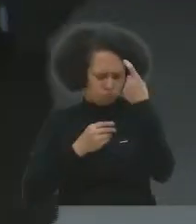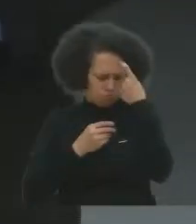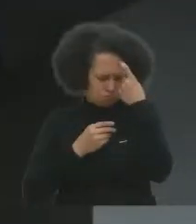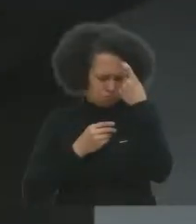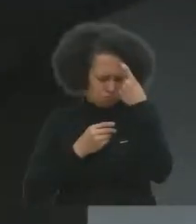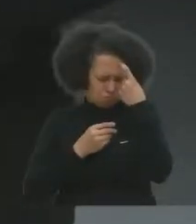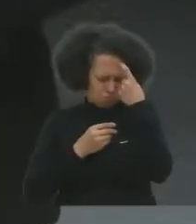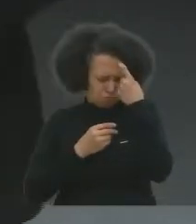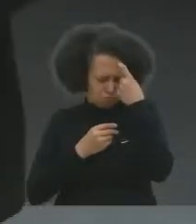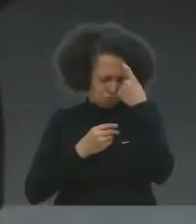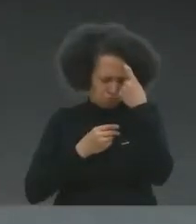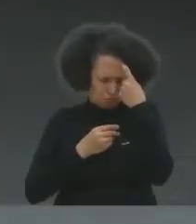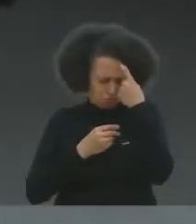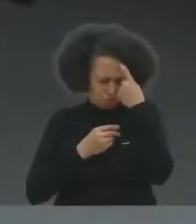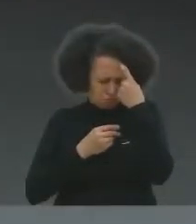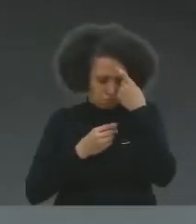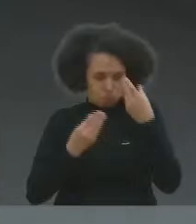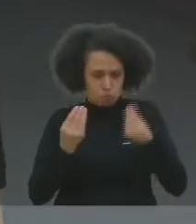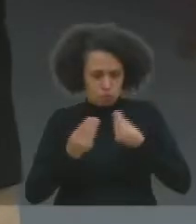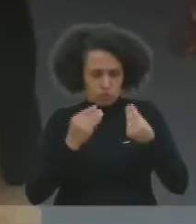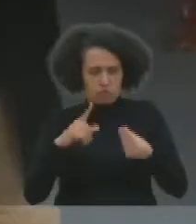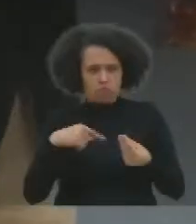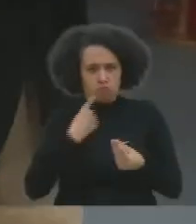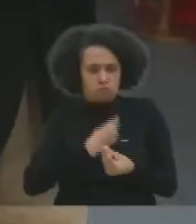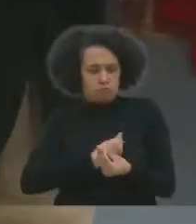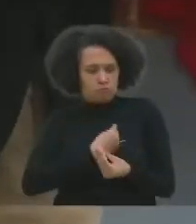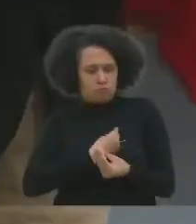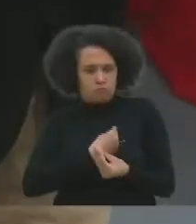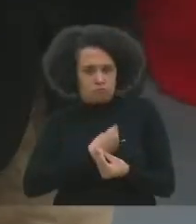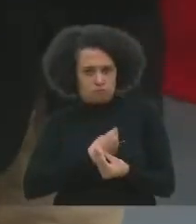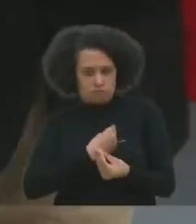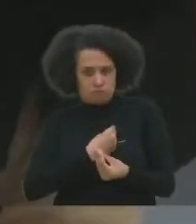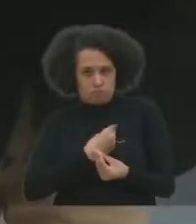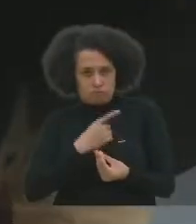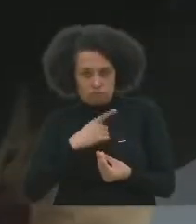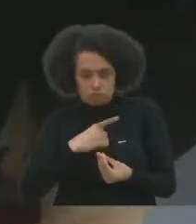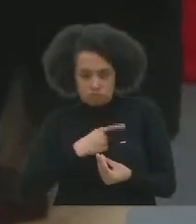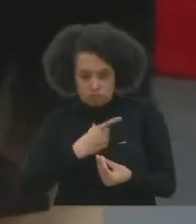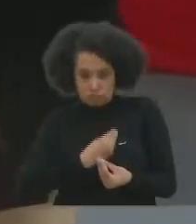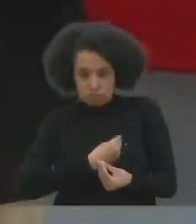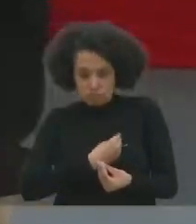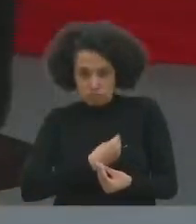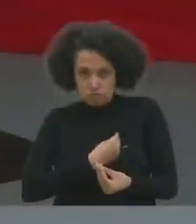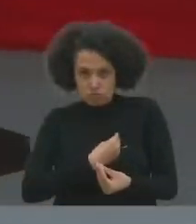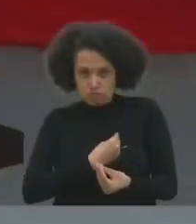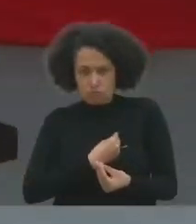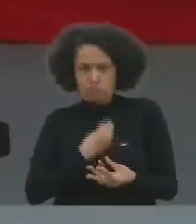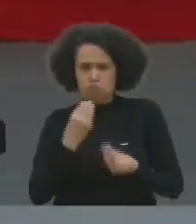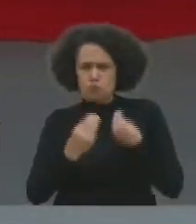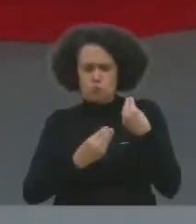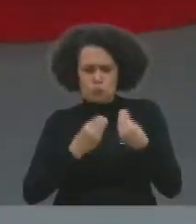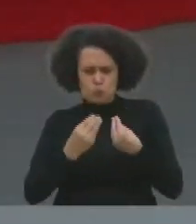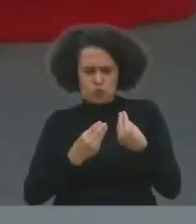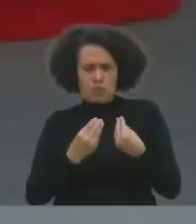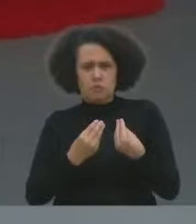the way we live our lives. E a maneira como vivemos a nossa vida. Now Scripture tells us that the battle is the Lord's. A Escritura diz